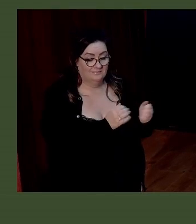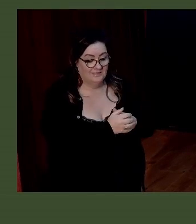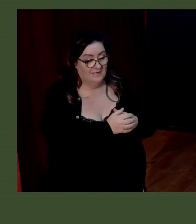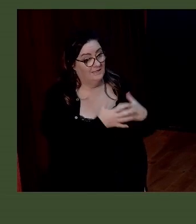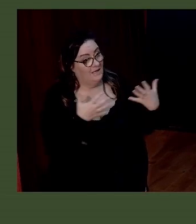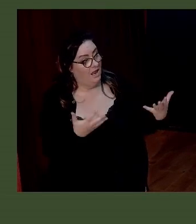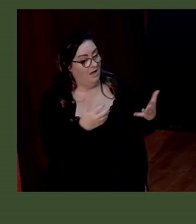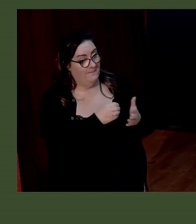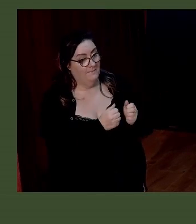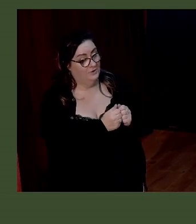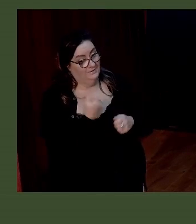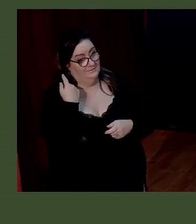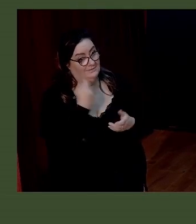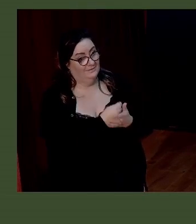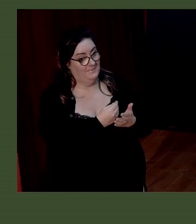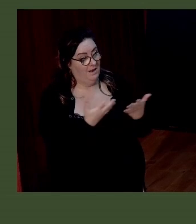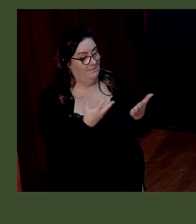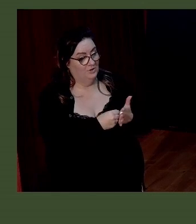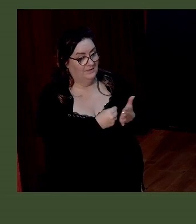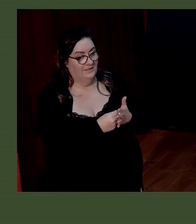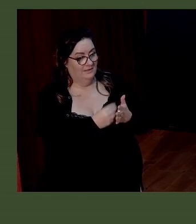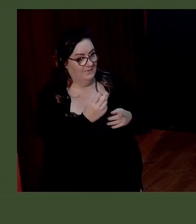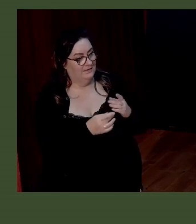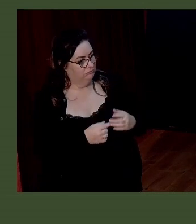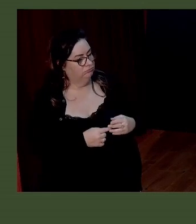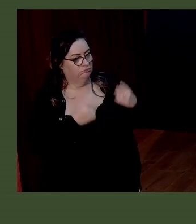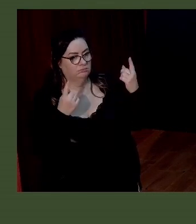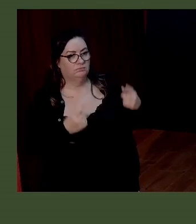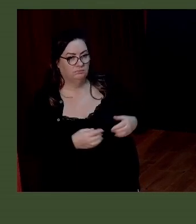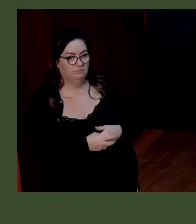It's a large sum of money, and it makes a difference.